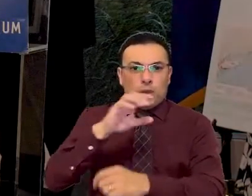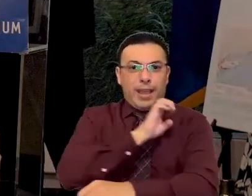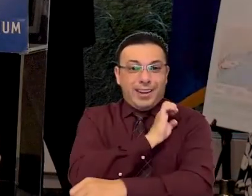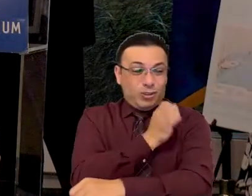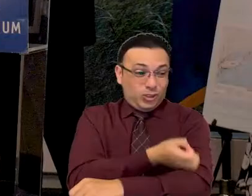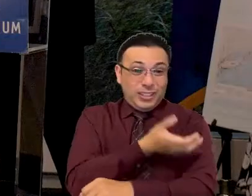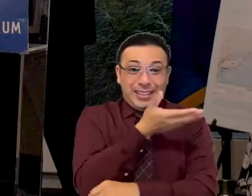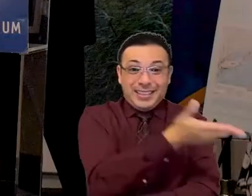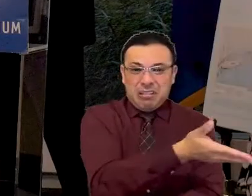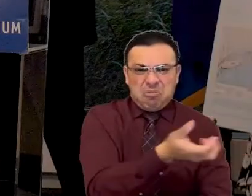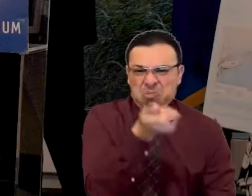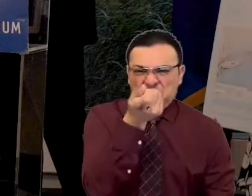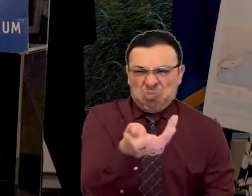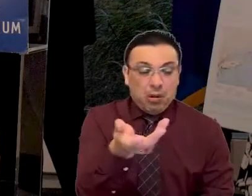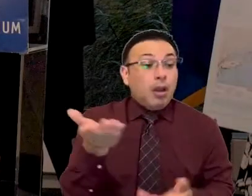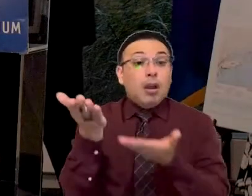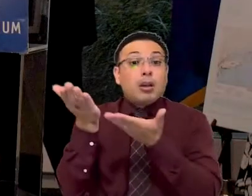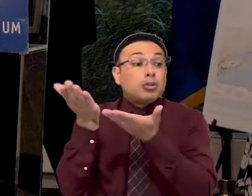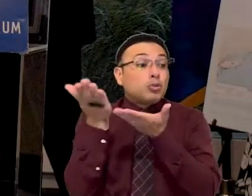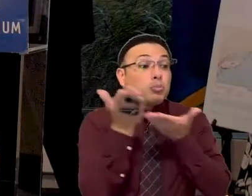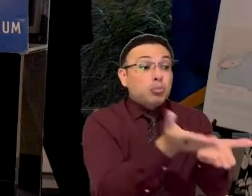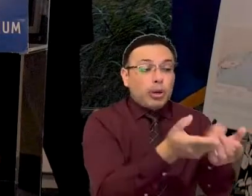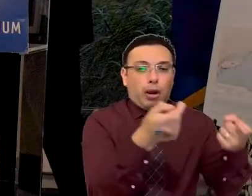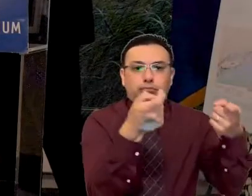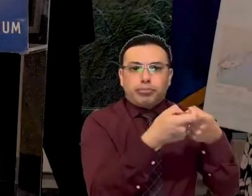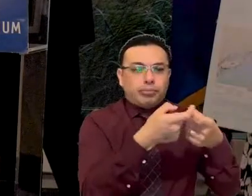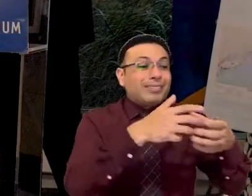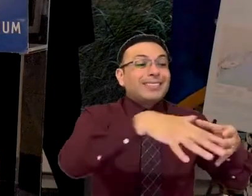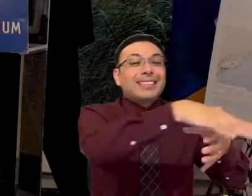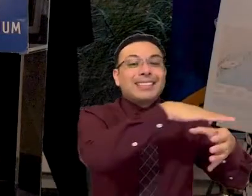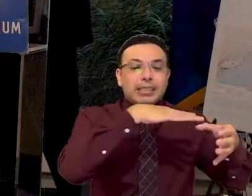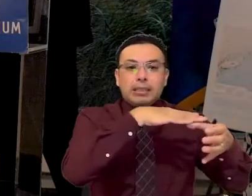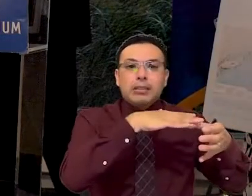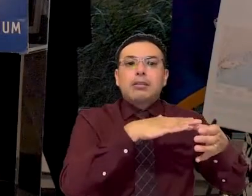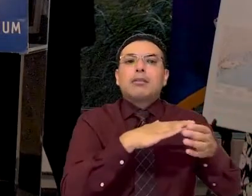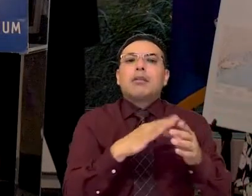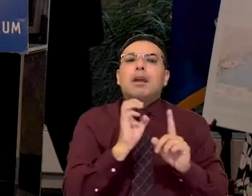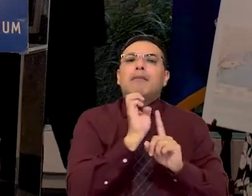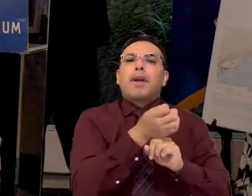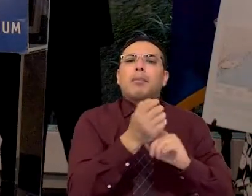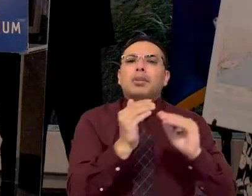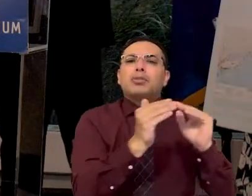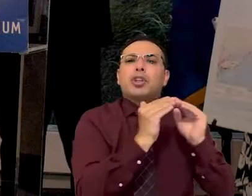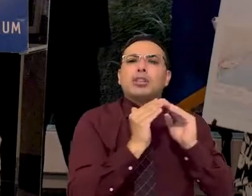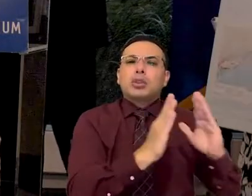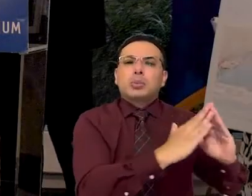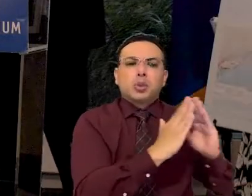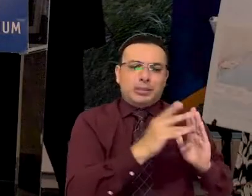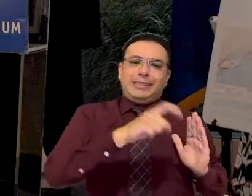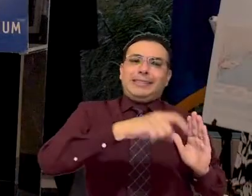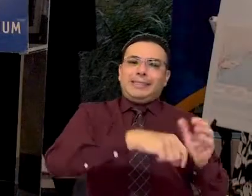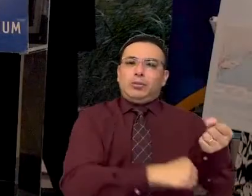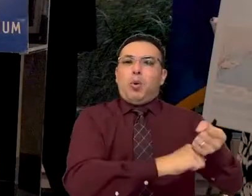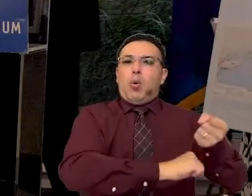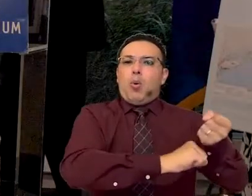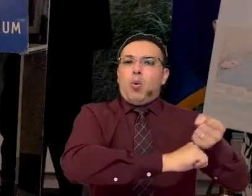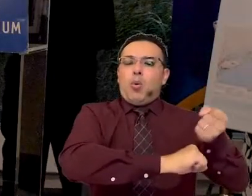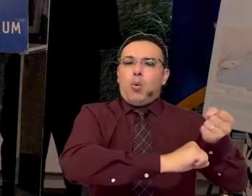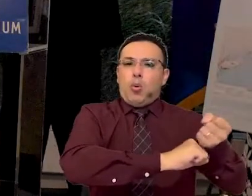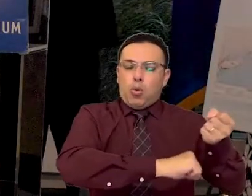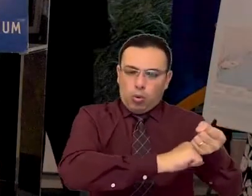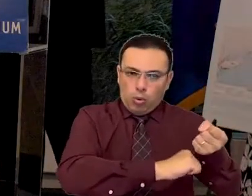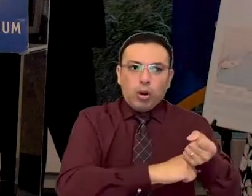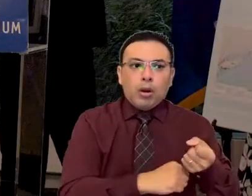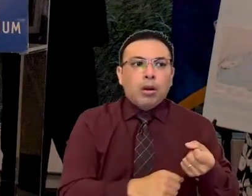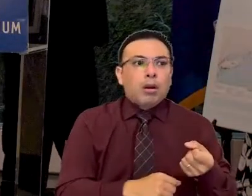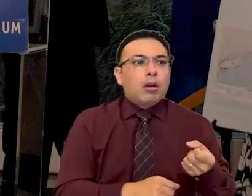right into this environmental justice community, in a way being kind of tangibly the energy transition in that community, which is really exciting. We